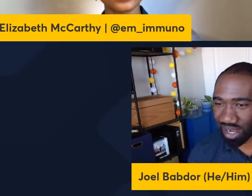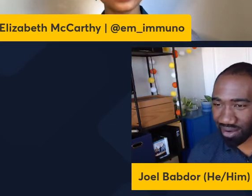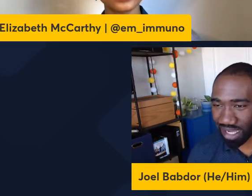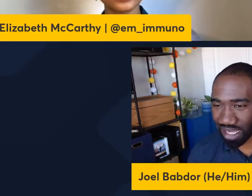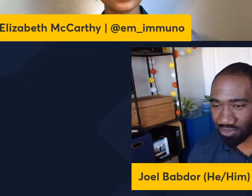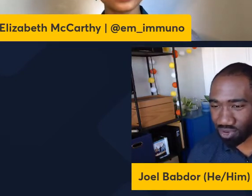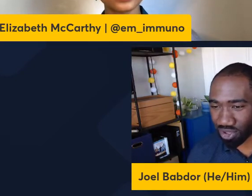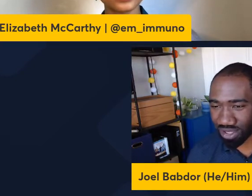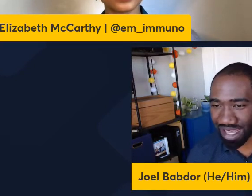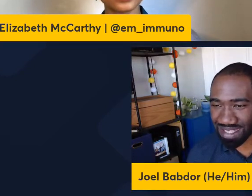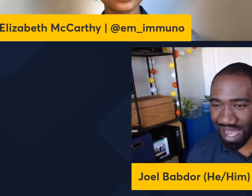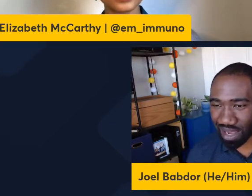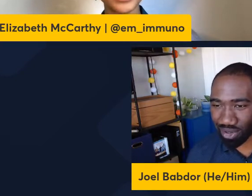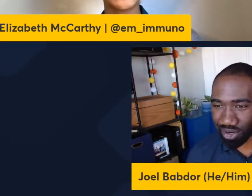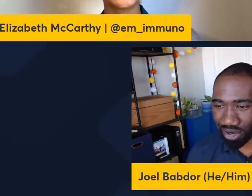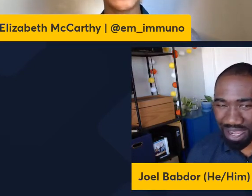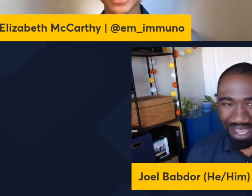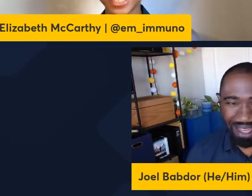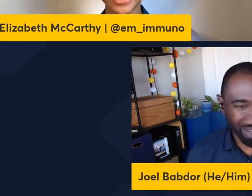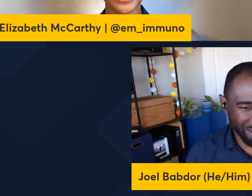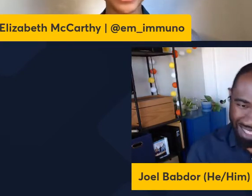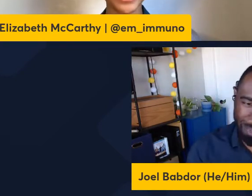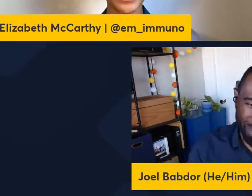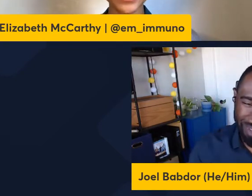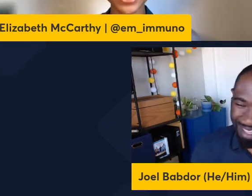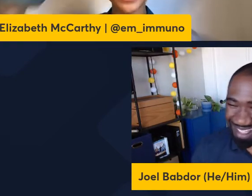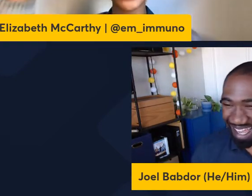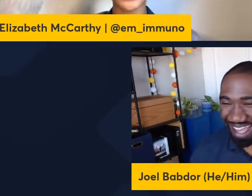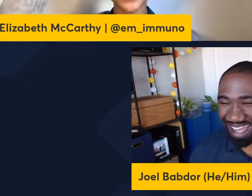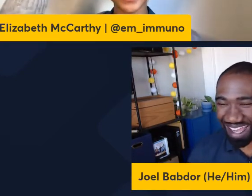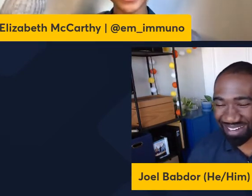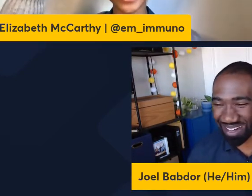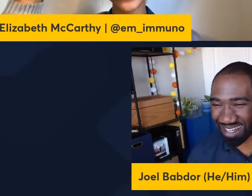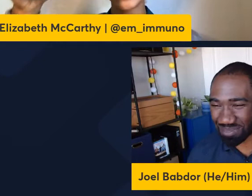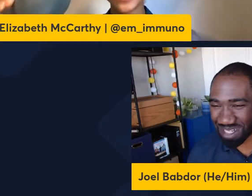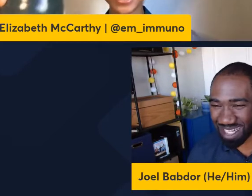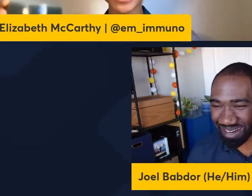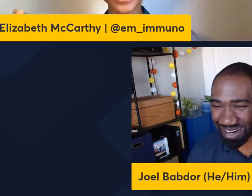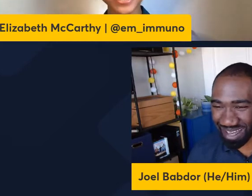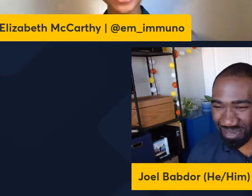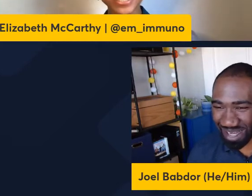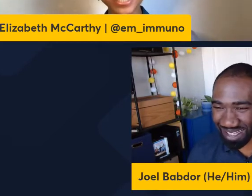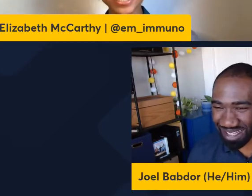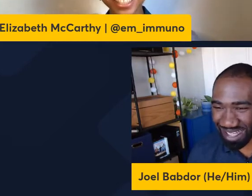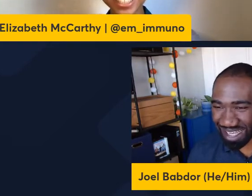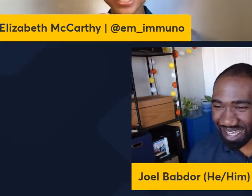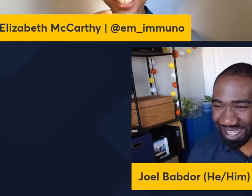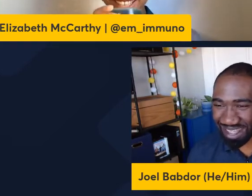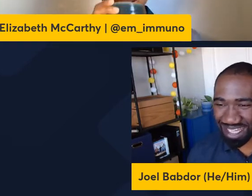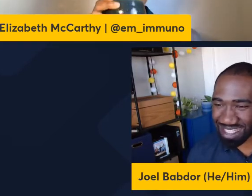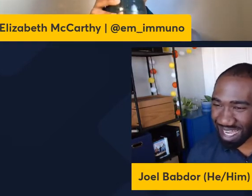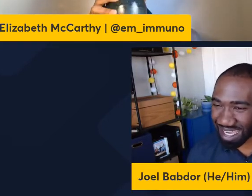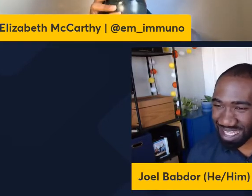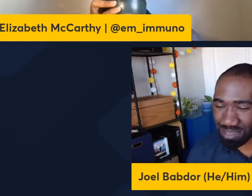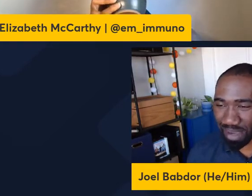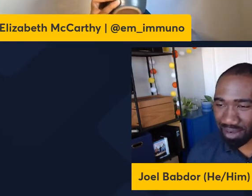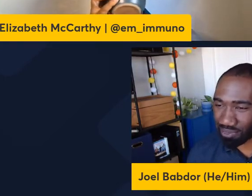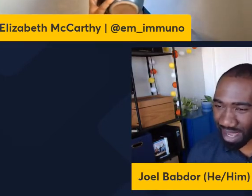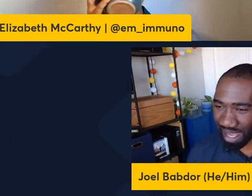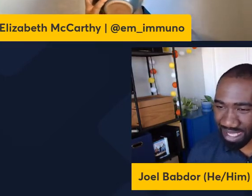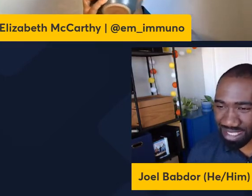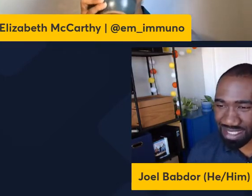be sharing for the next hour. Oh, that's perfect. We're going to be sharing about data